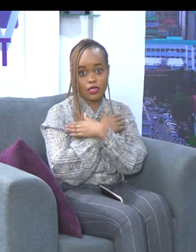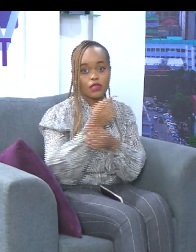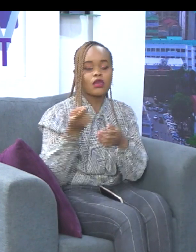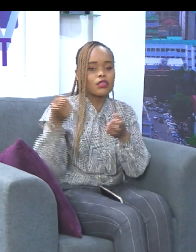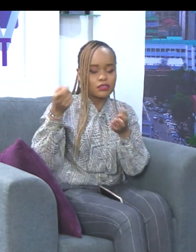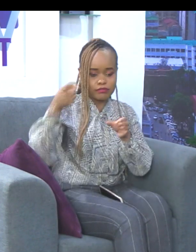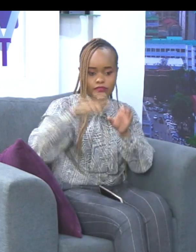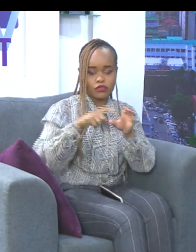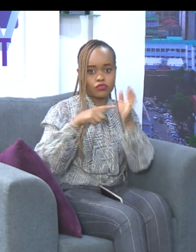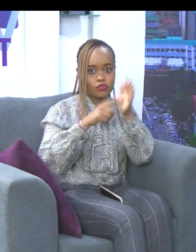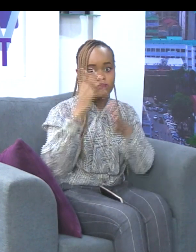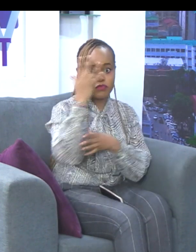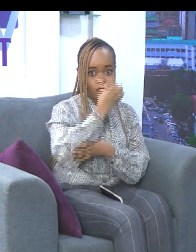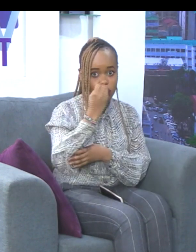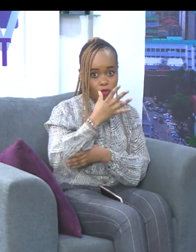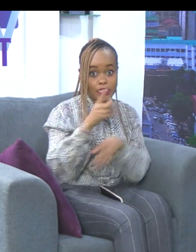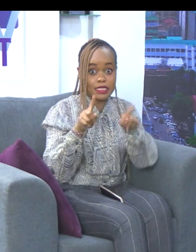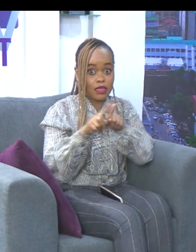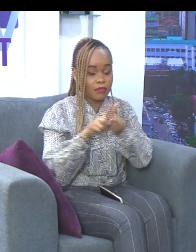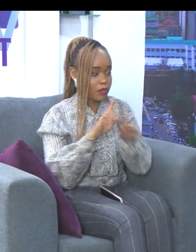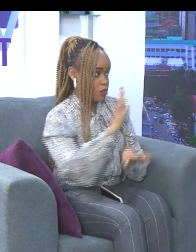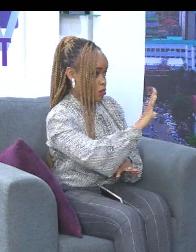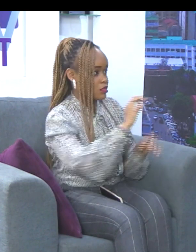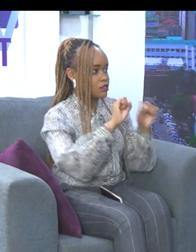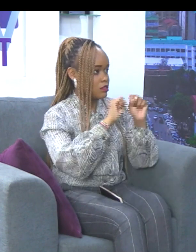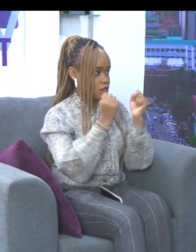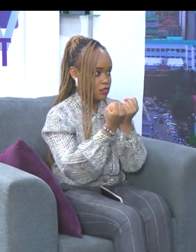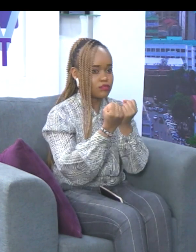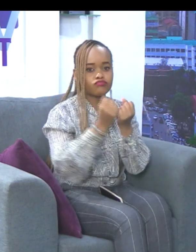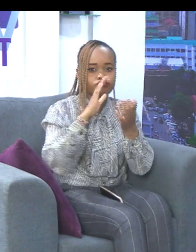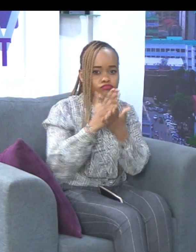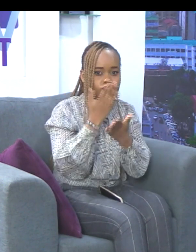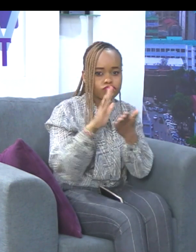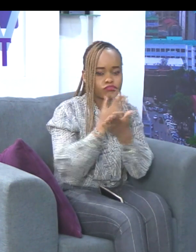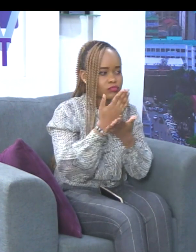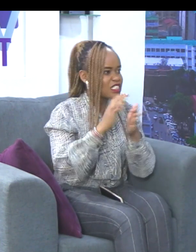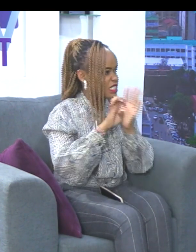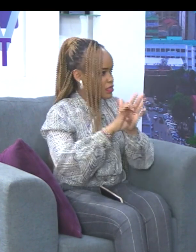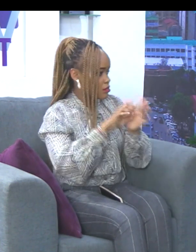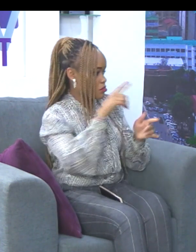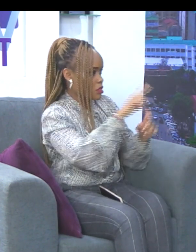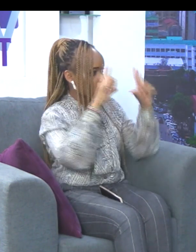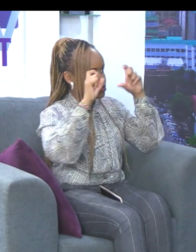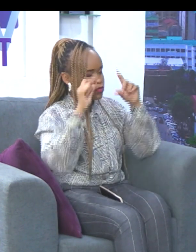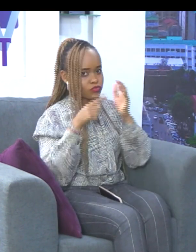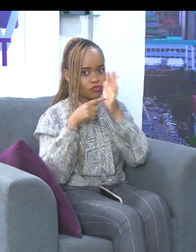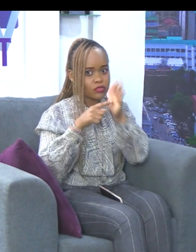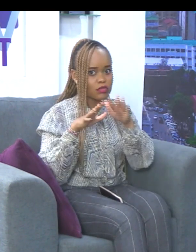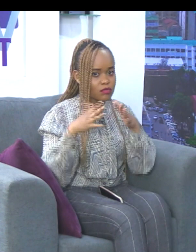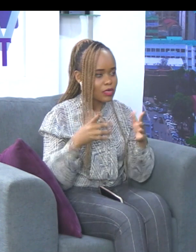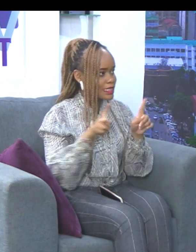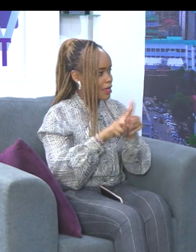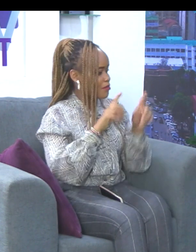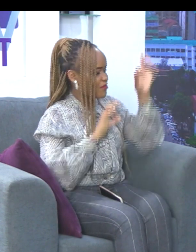Please ask your friends to join us to watch our show on Science TV, and also to connect with our visitor.